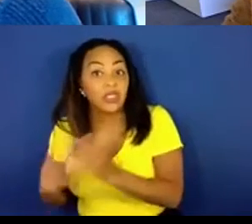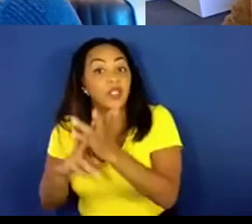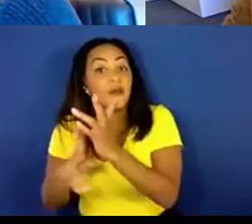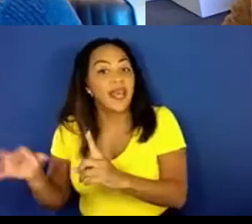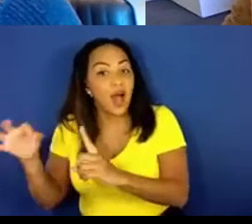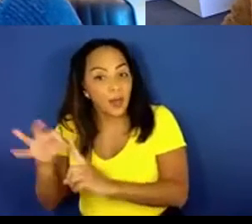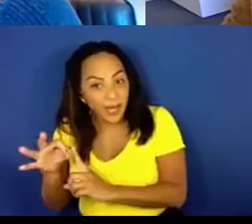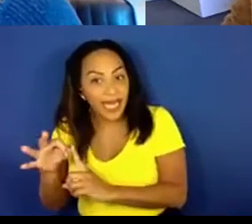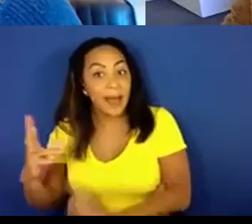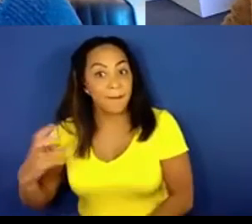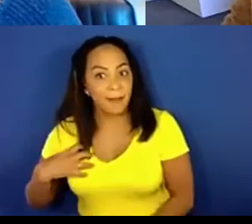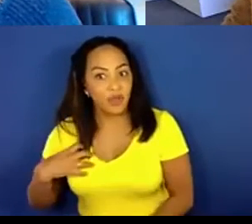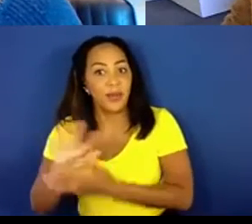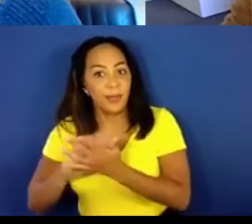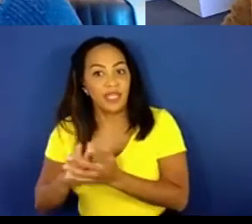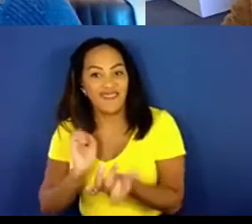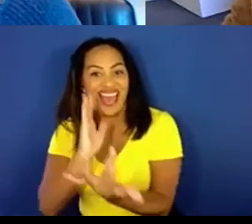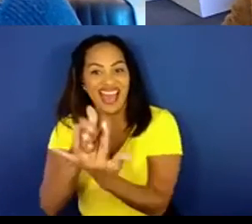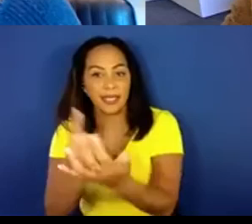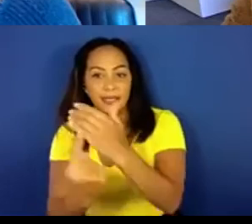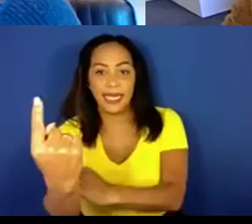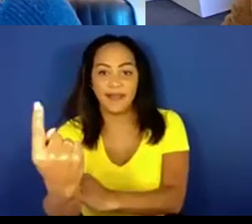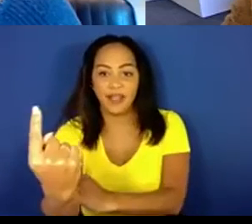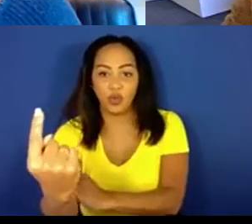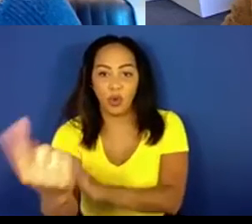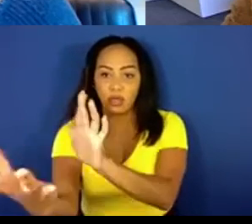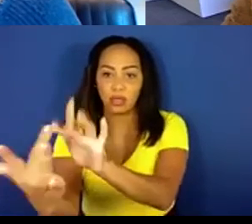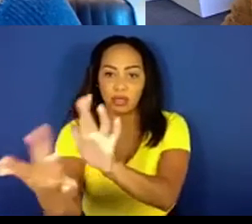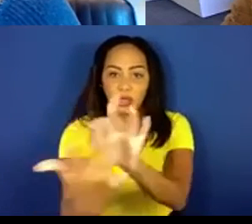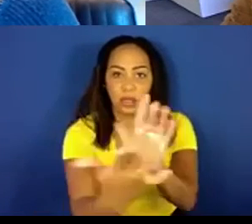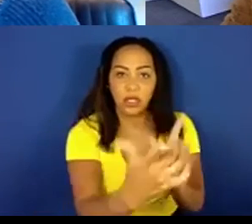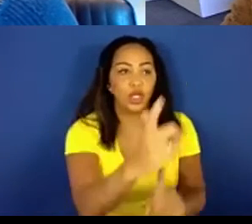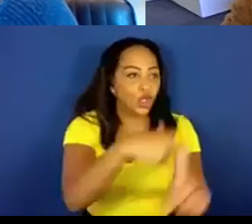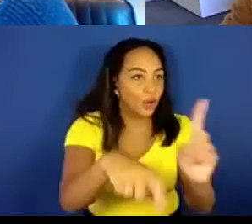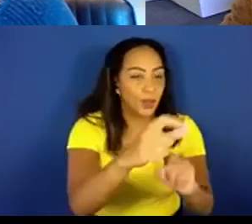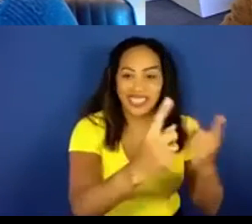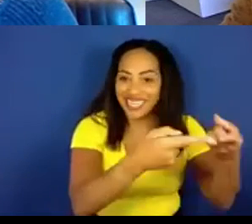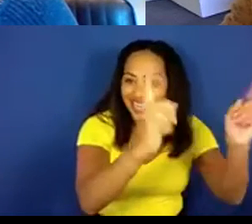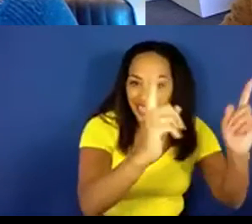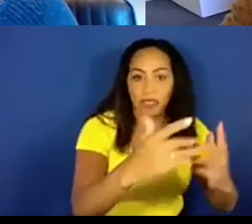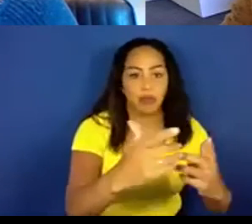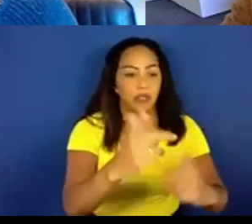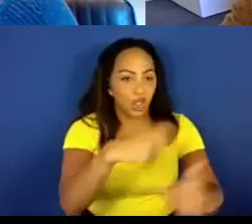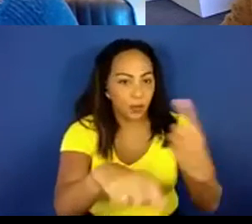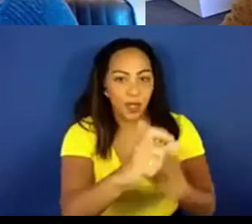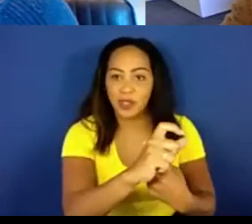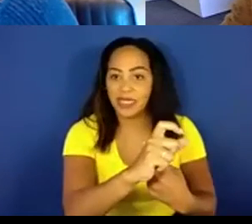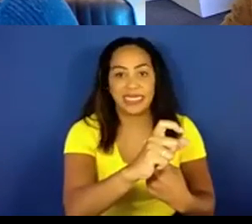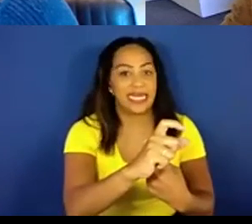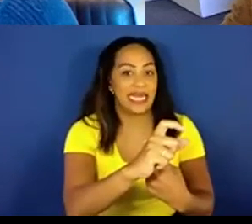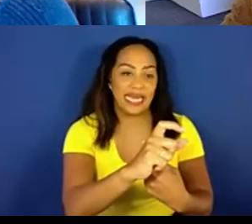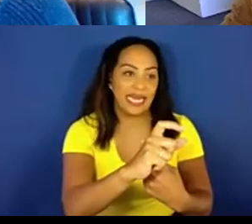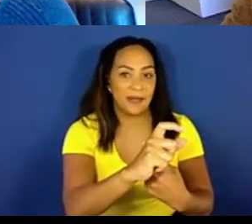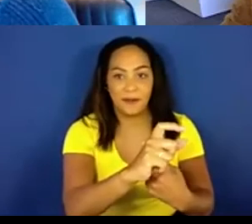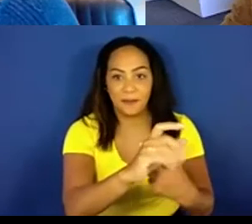individuals. And so community organizations and community leaders have been great ways of connecting with communities.